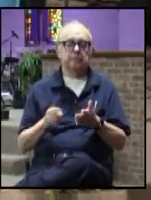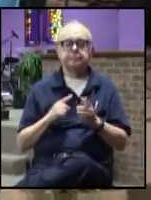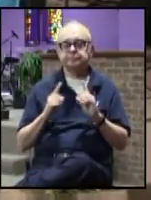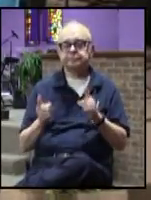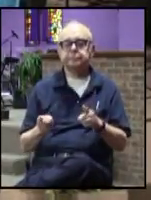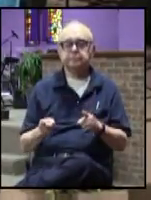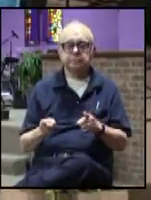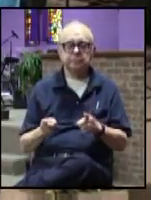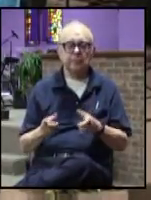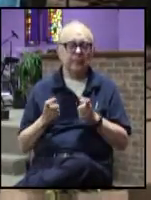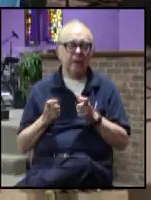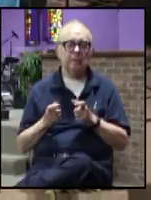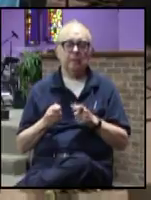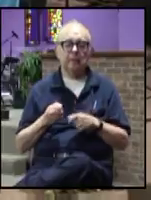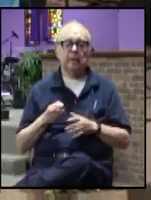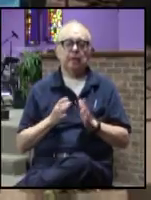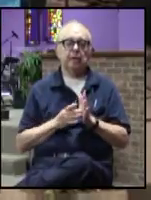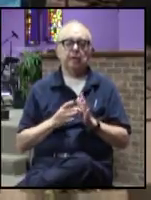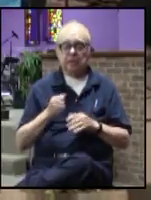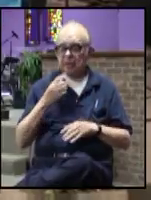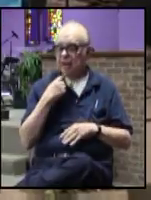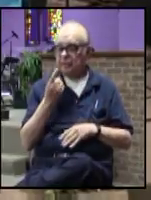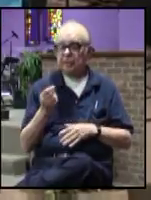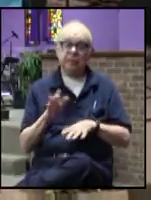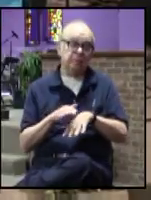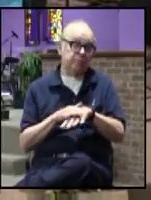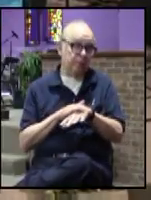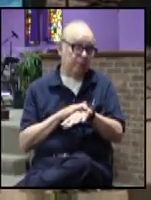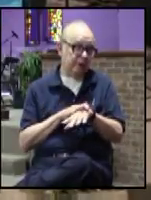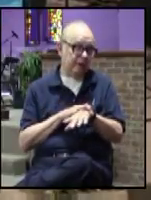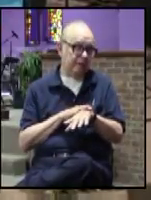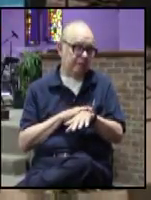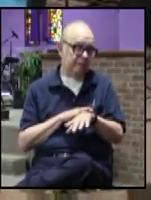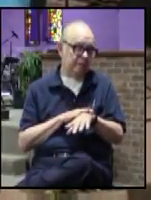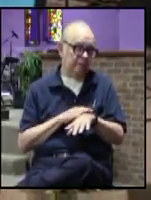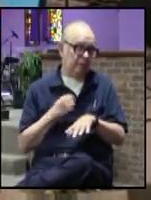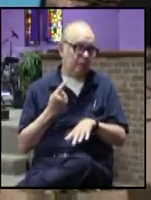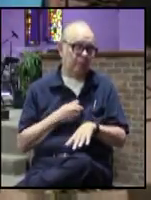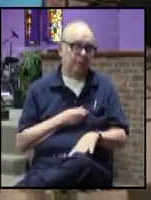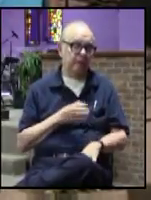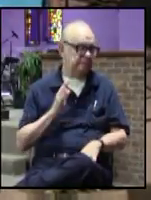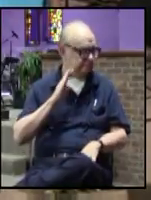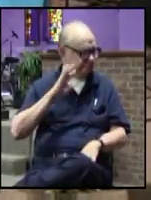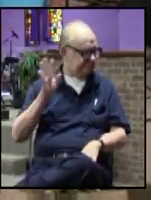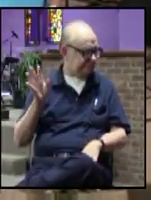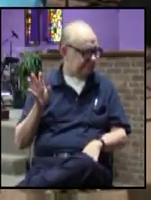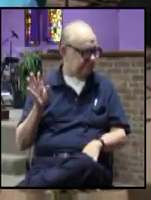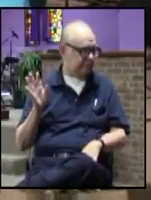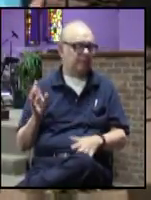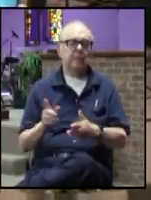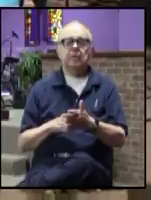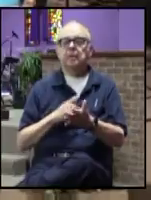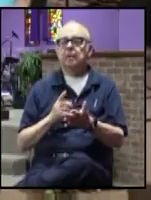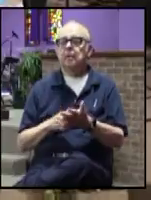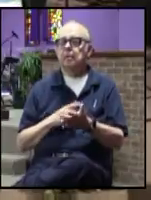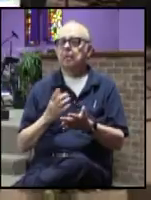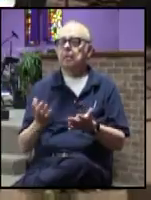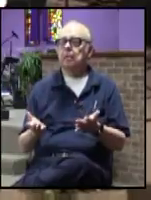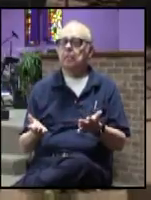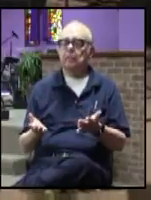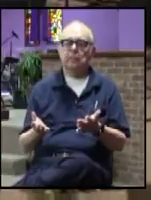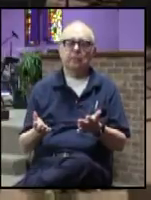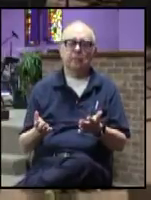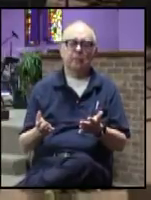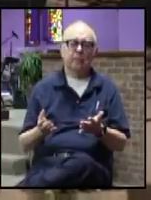Sometimes you're going a little bit too quick, and he's saying, slow down here. And we don't listen. And then every once in a